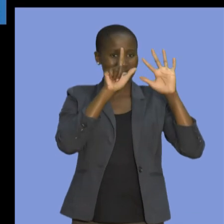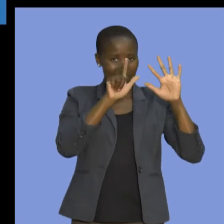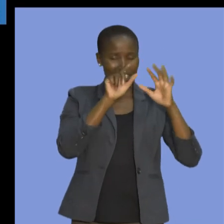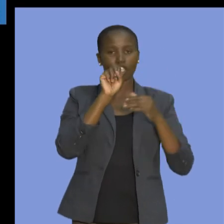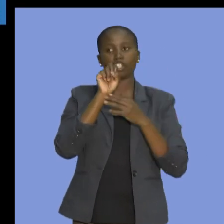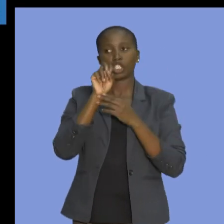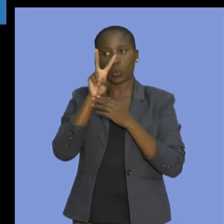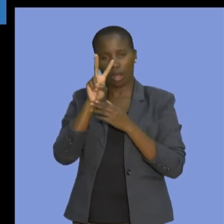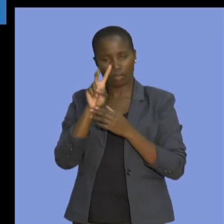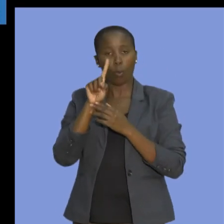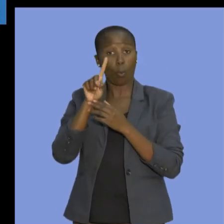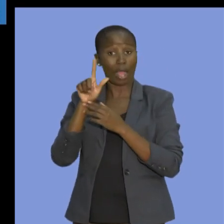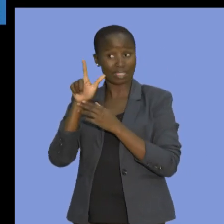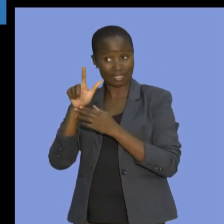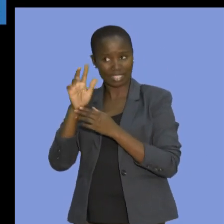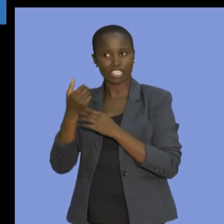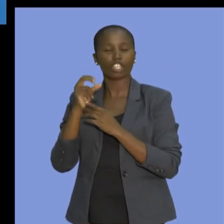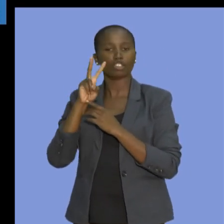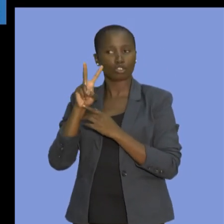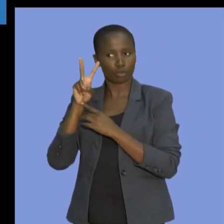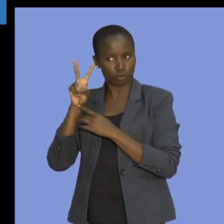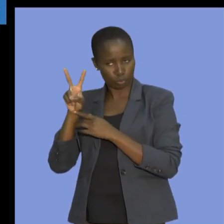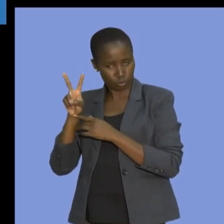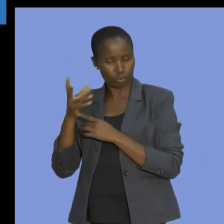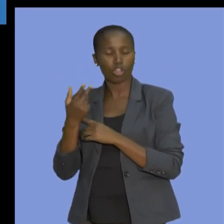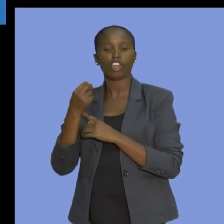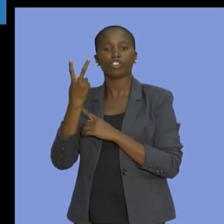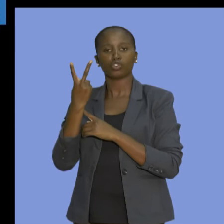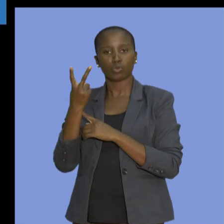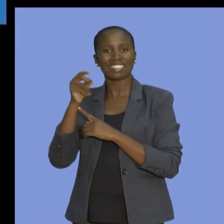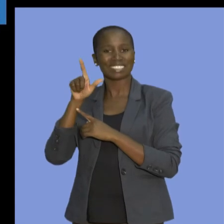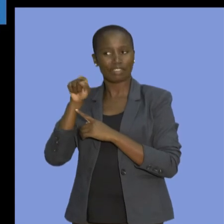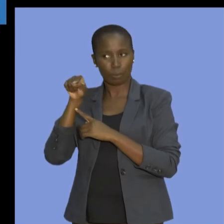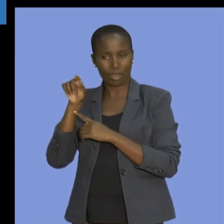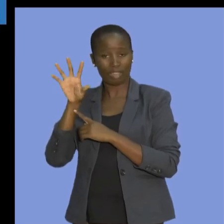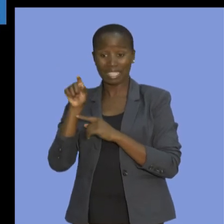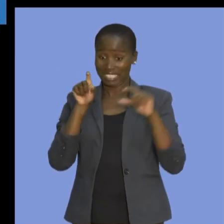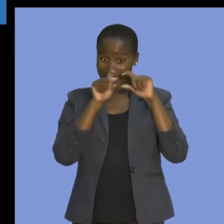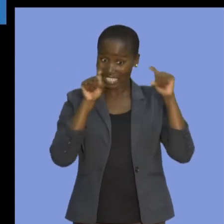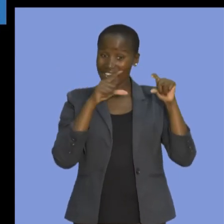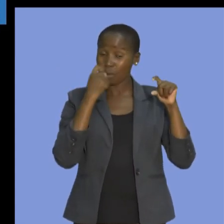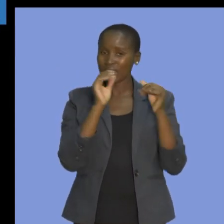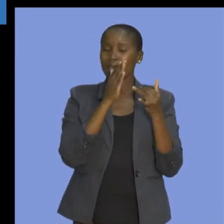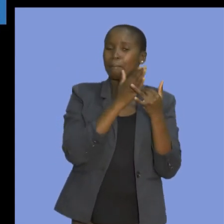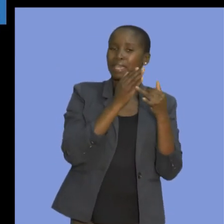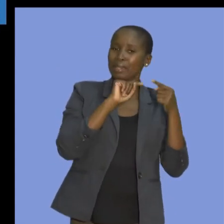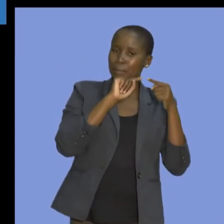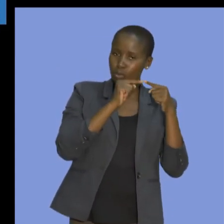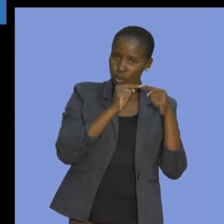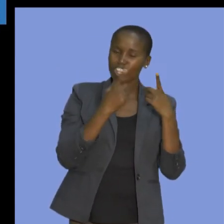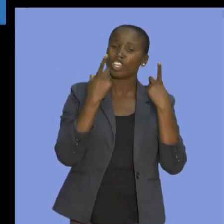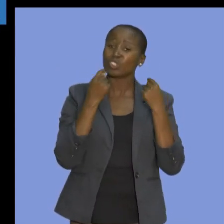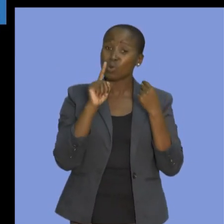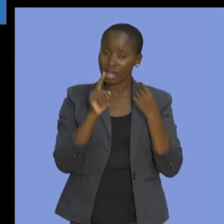17, 22, 27.5. Those are the midpoint. We're going to draw them on